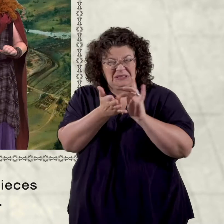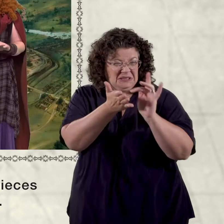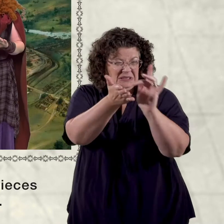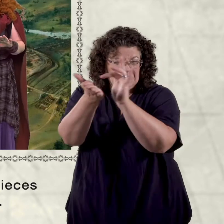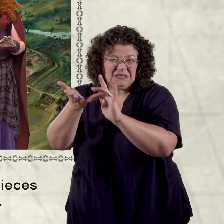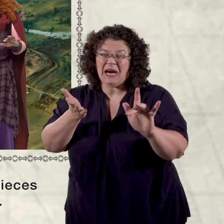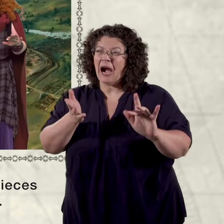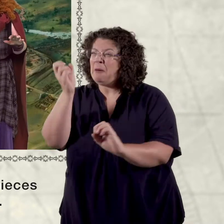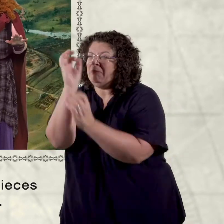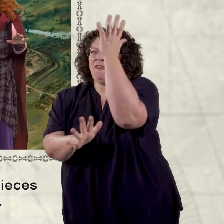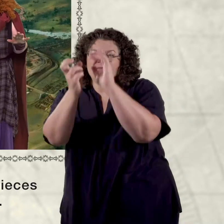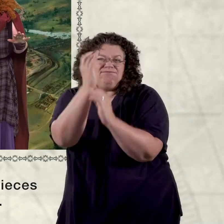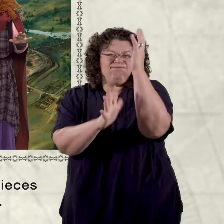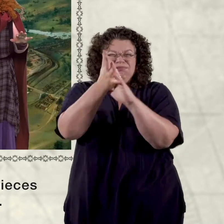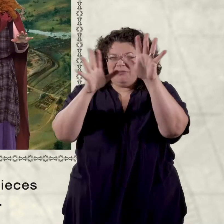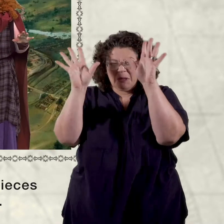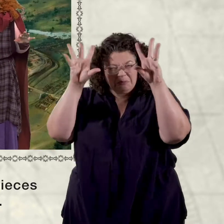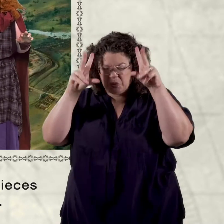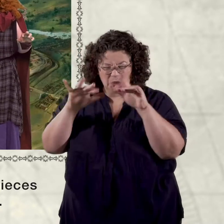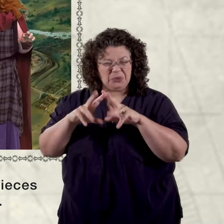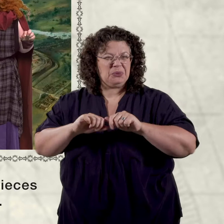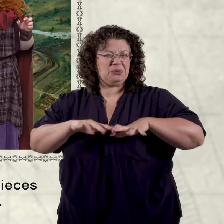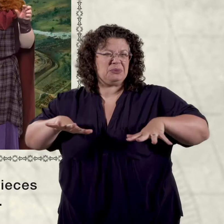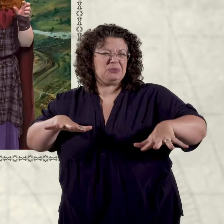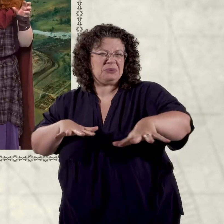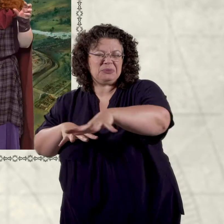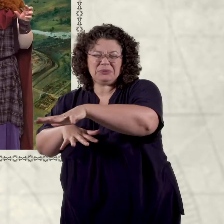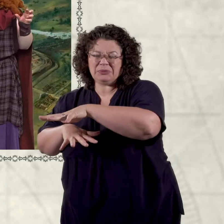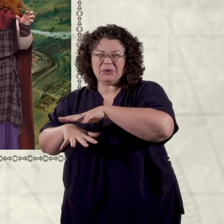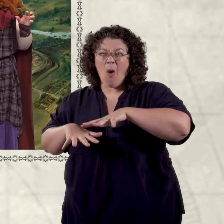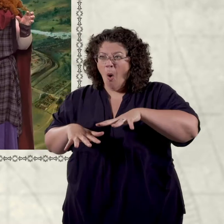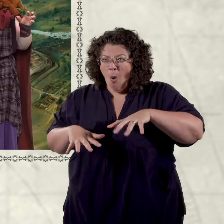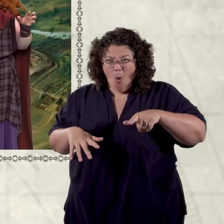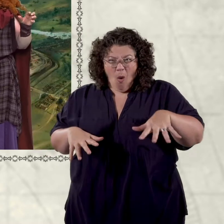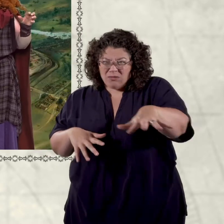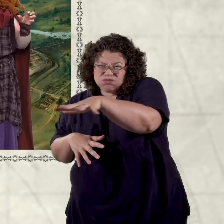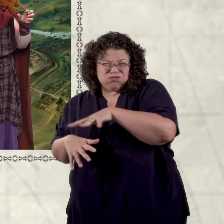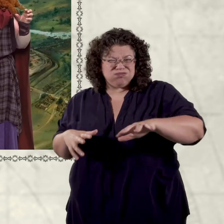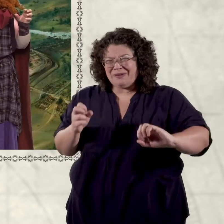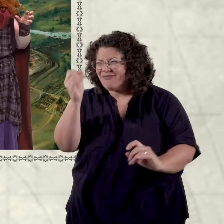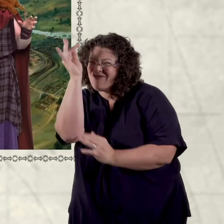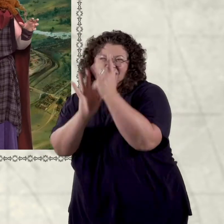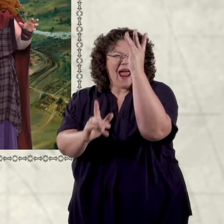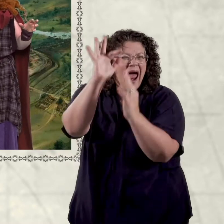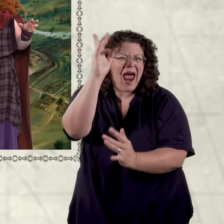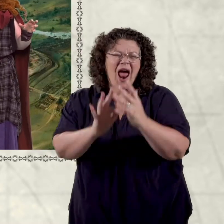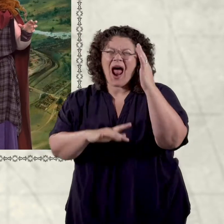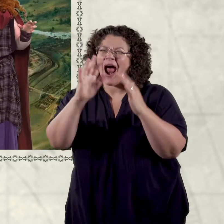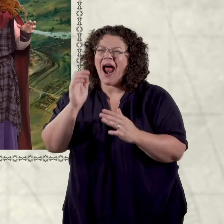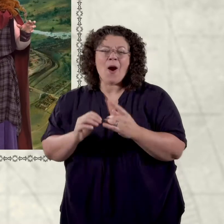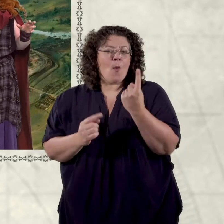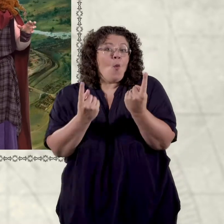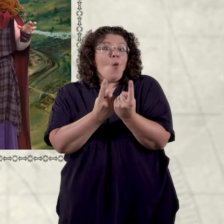and burned it all to the ground. Camel o' Dunham was ablaze.